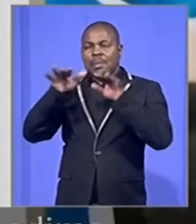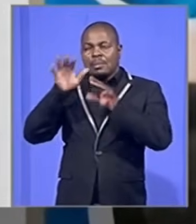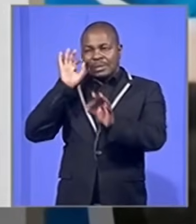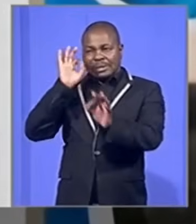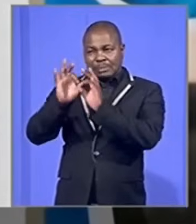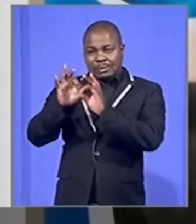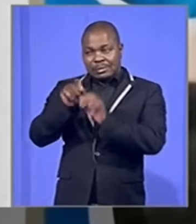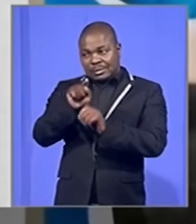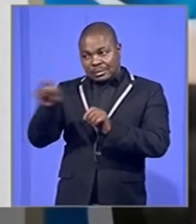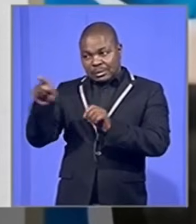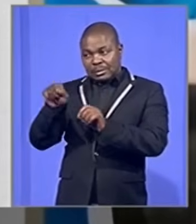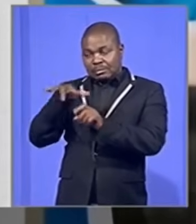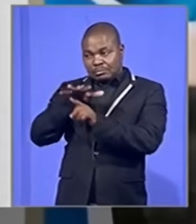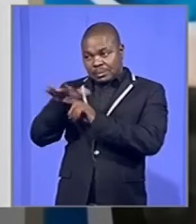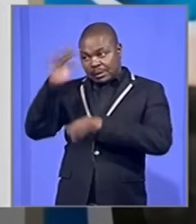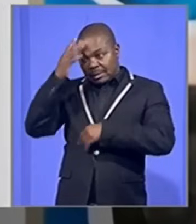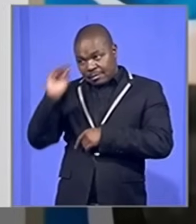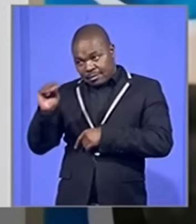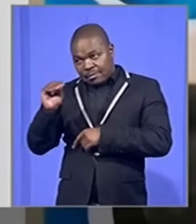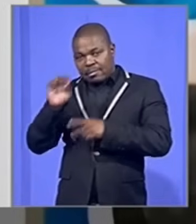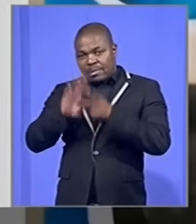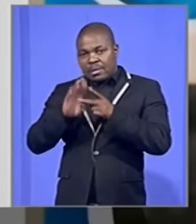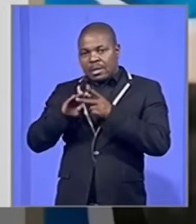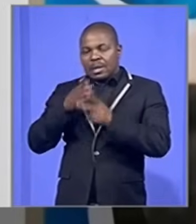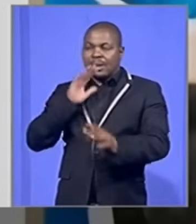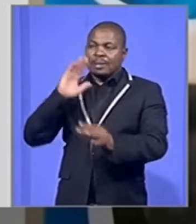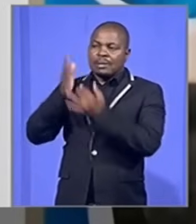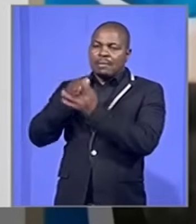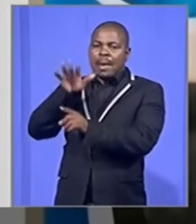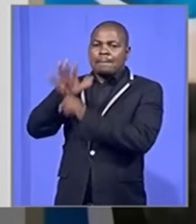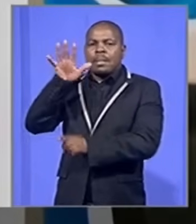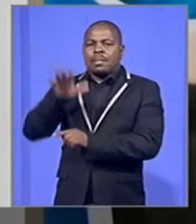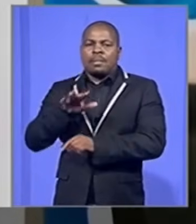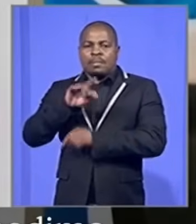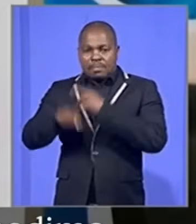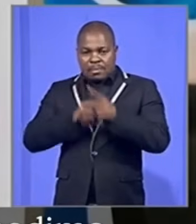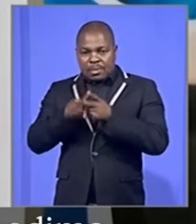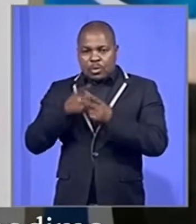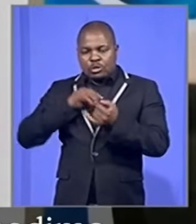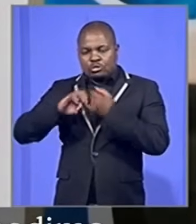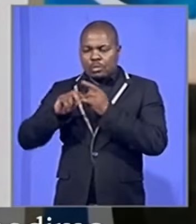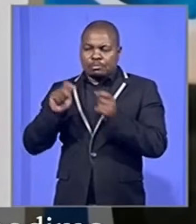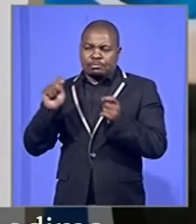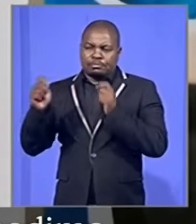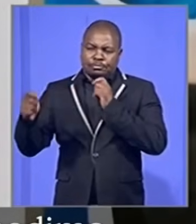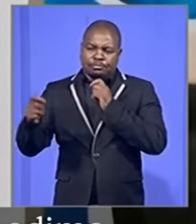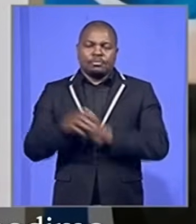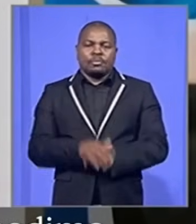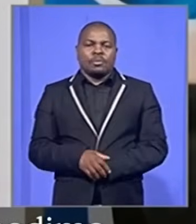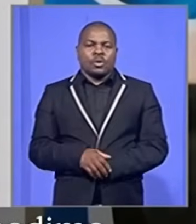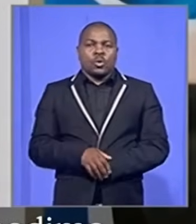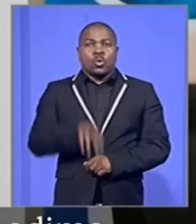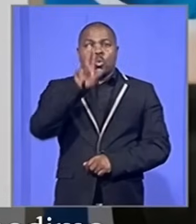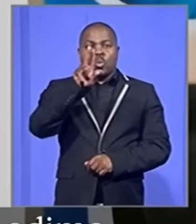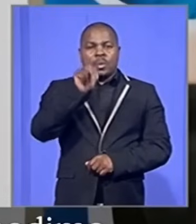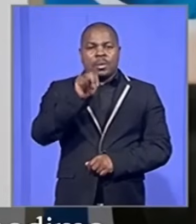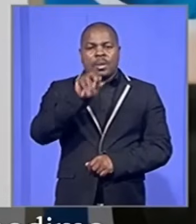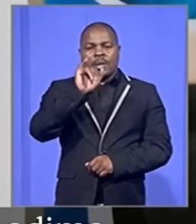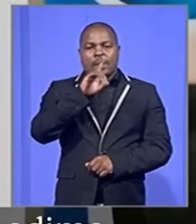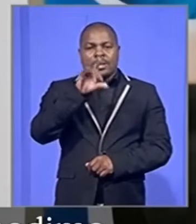are affected with high impact interventions in order for us to turn the tide. UNAIDS, in